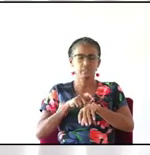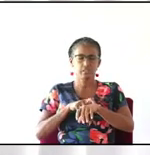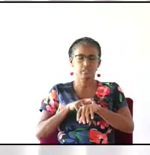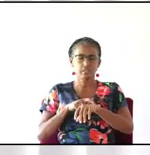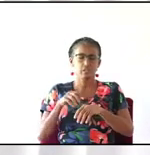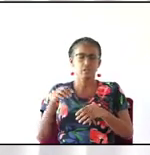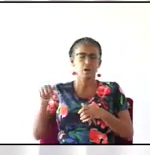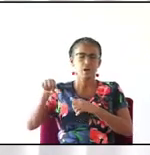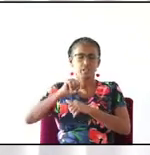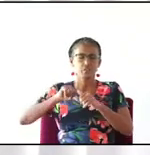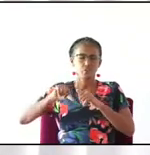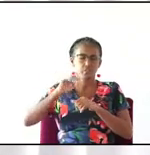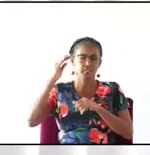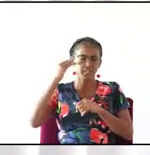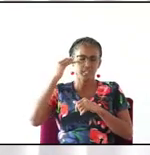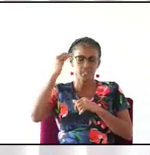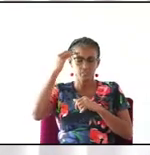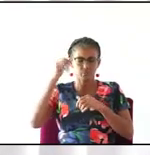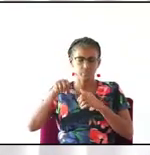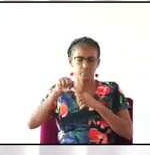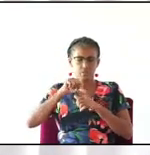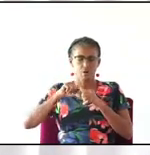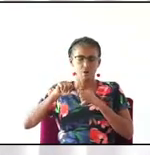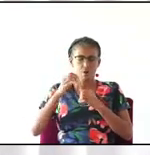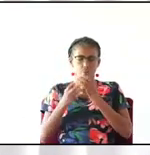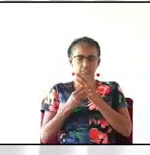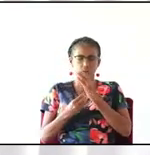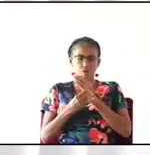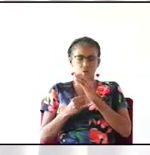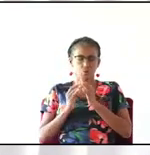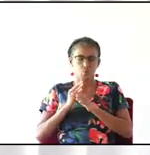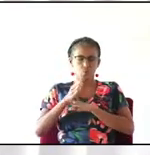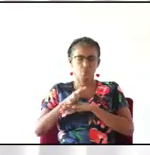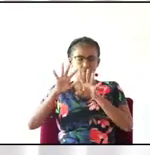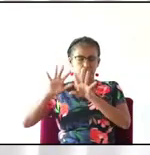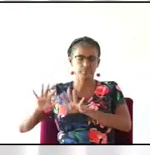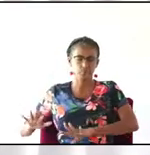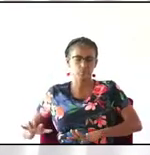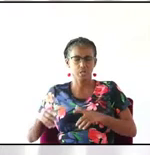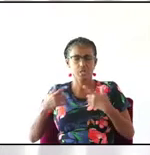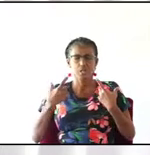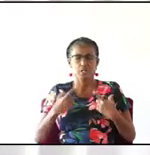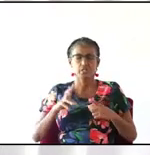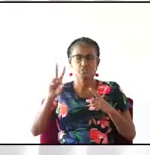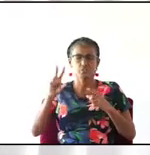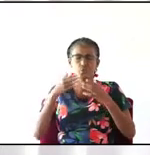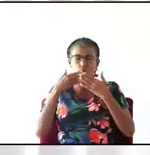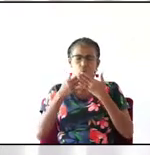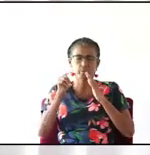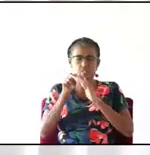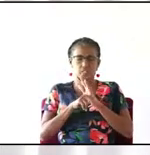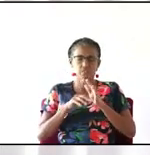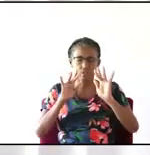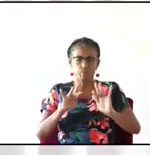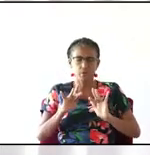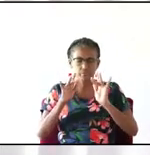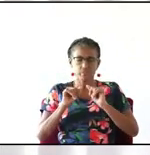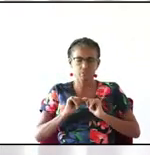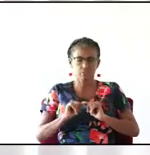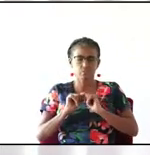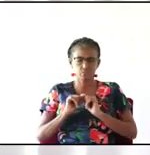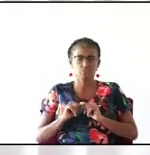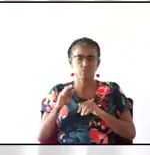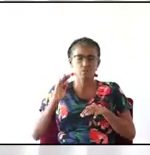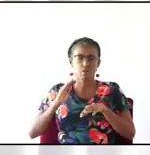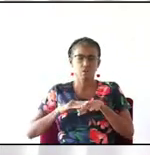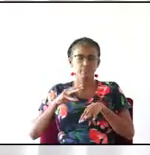their cup will overflow. Let your goodness and your mercy continue to pursue and to chase after them. Remind them of